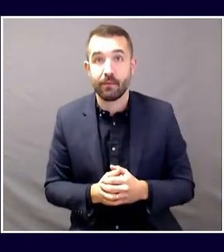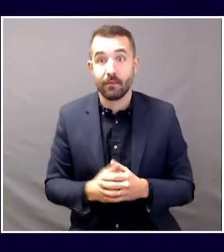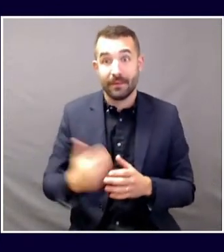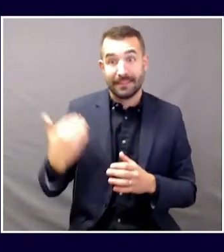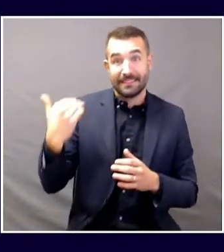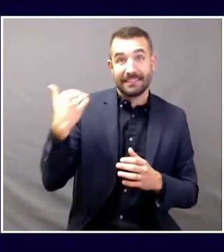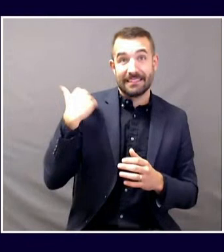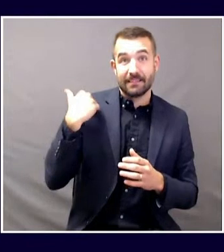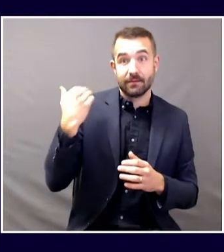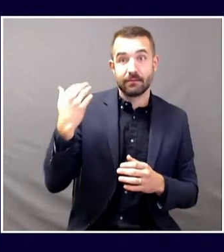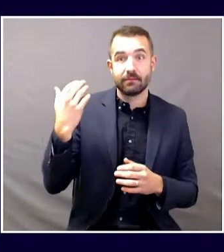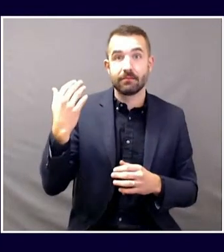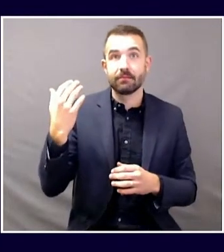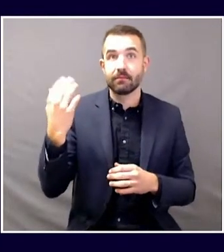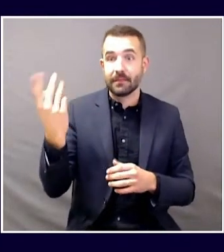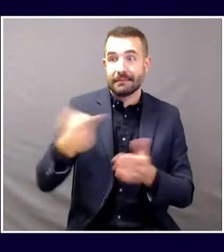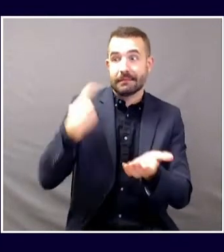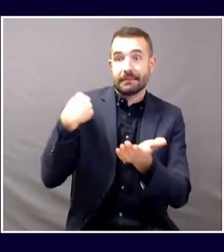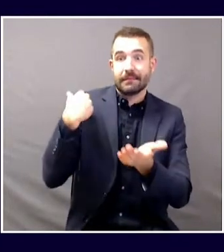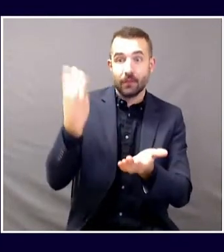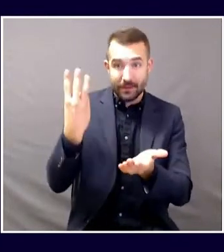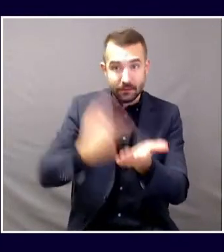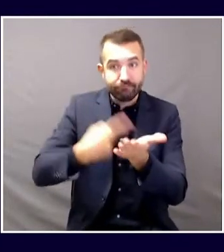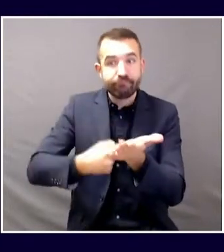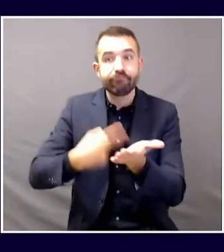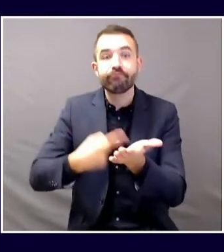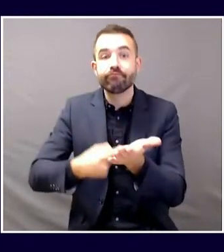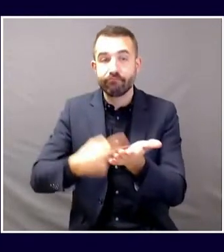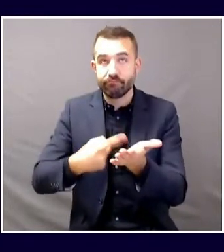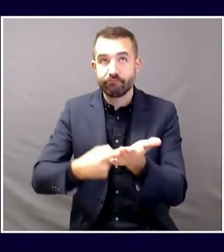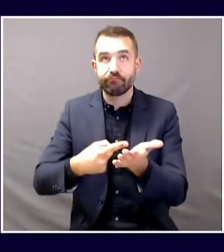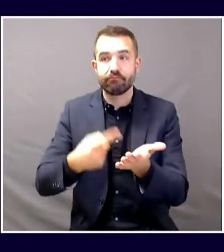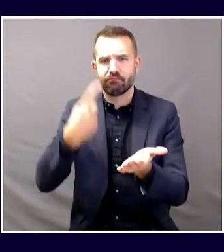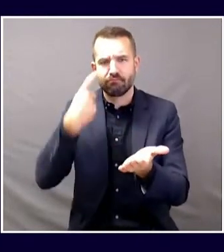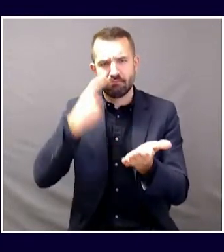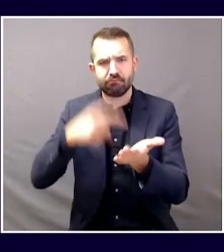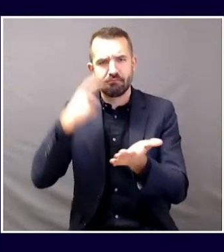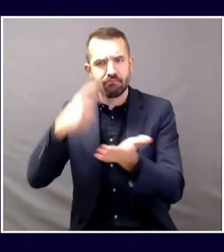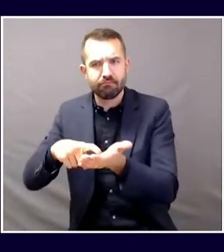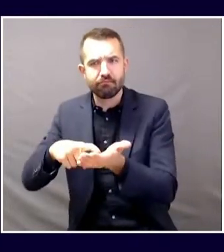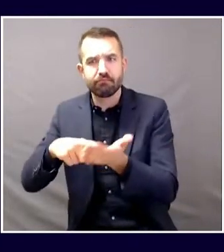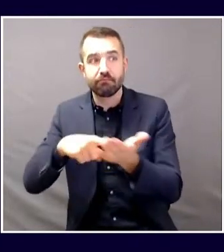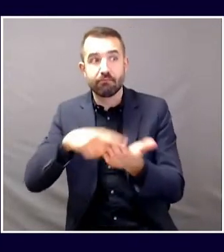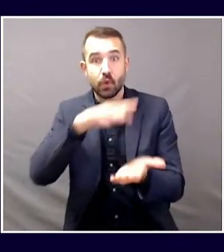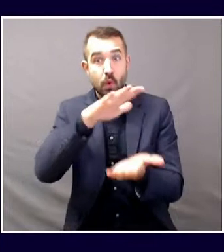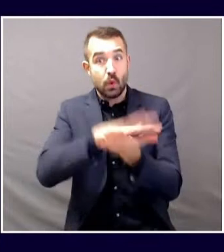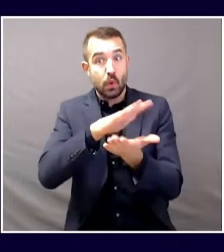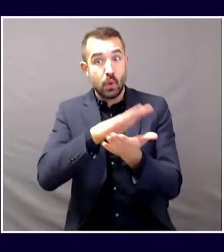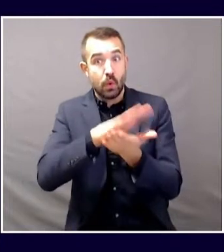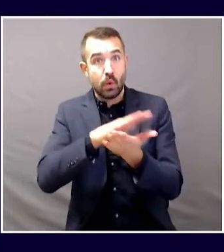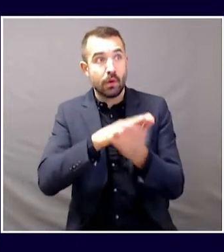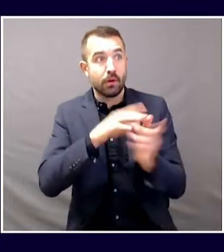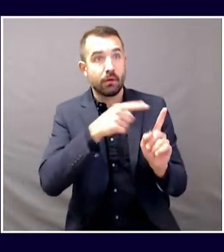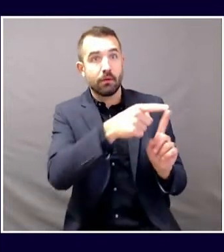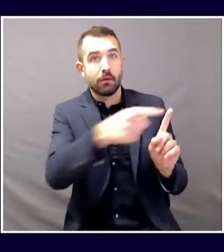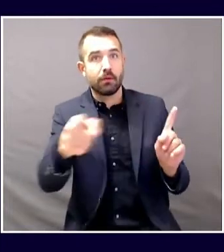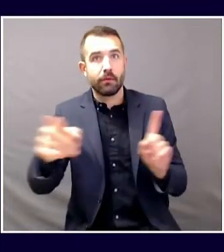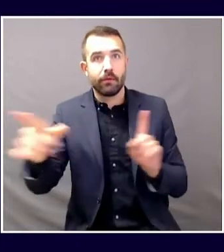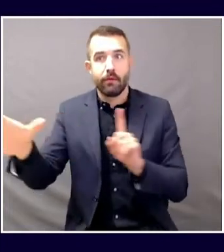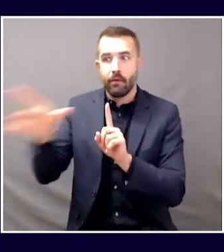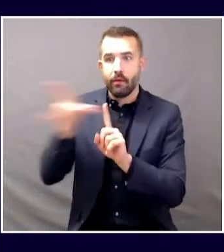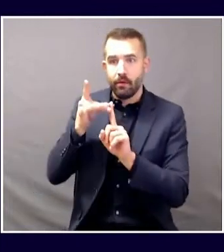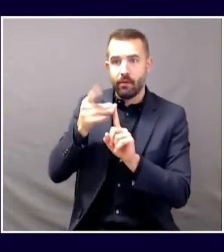have not seen significant or sustained transmission within schools, and that's a good